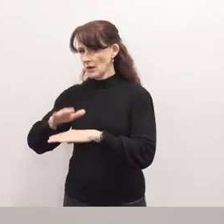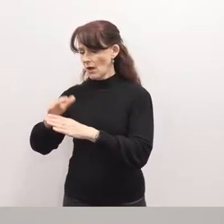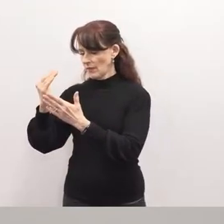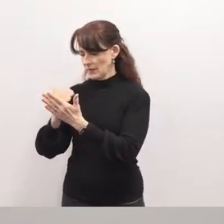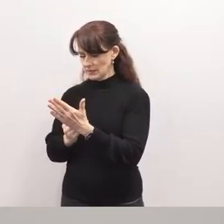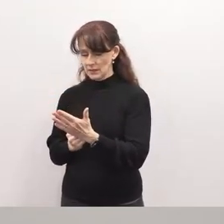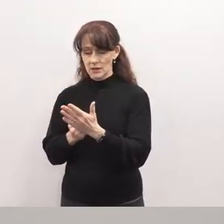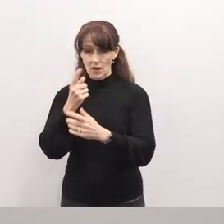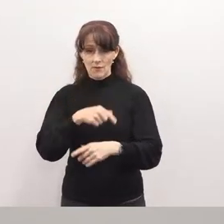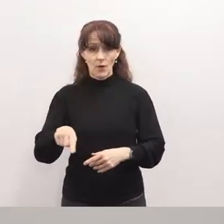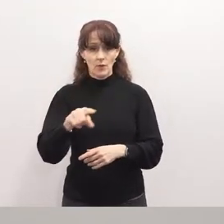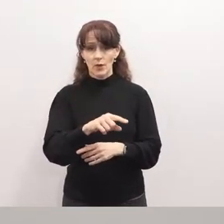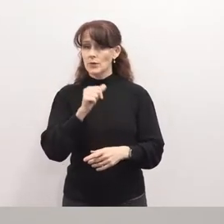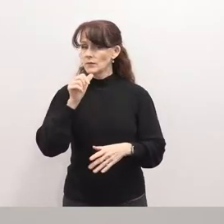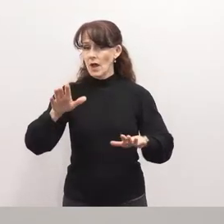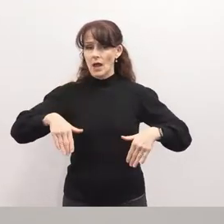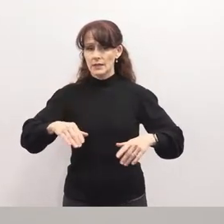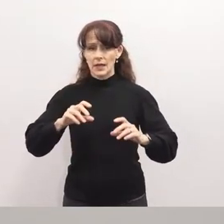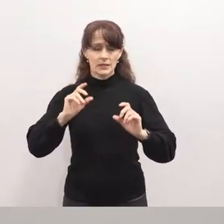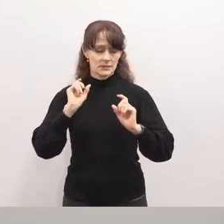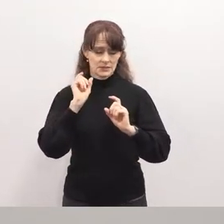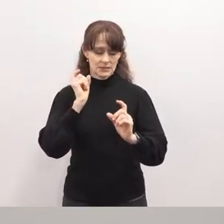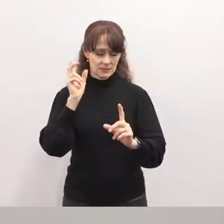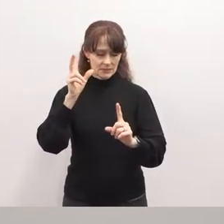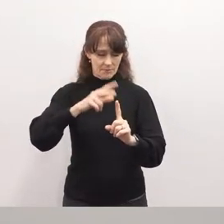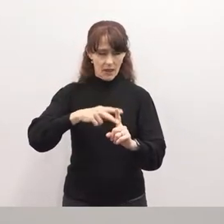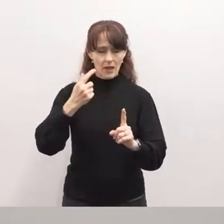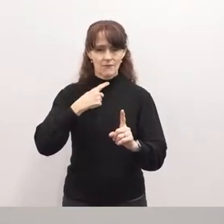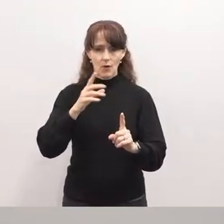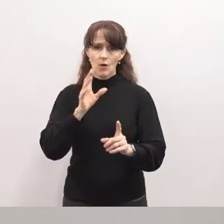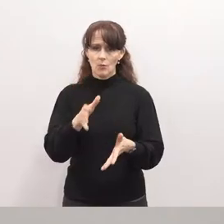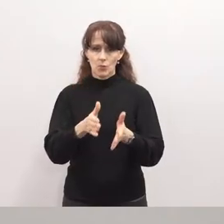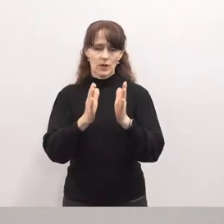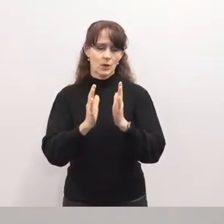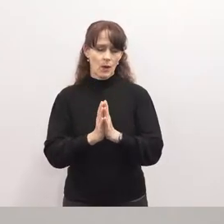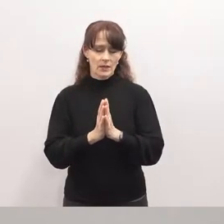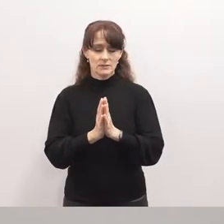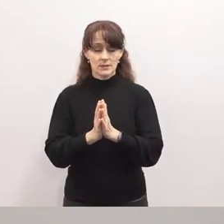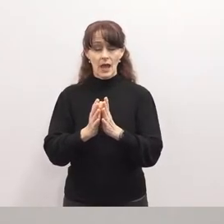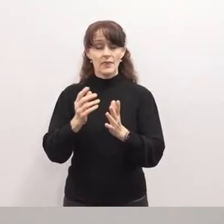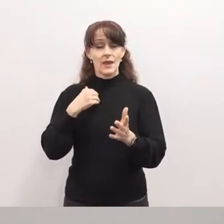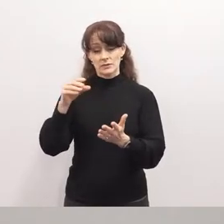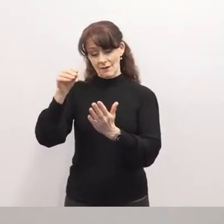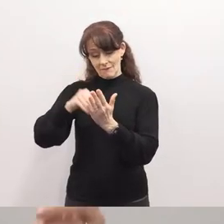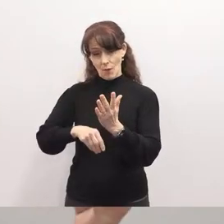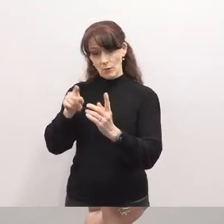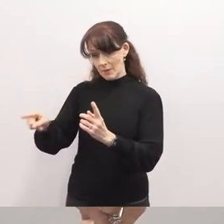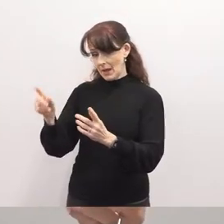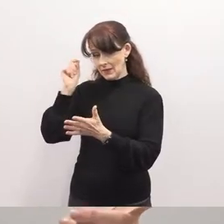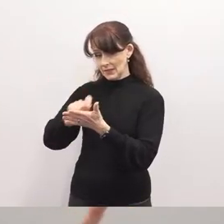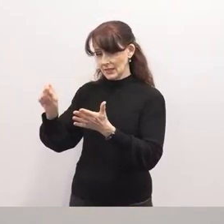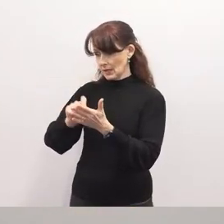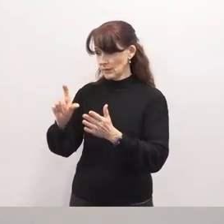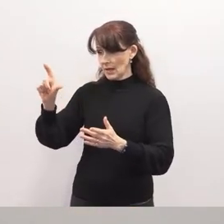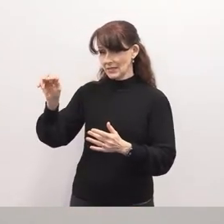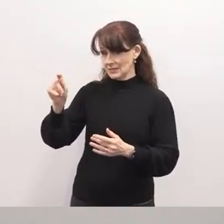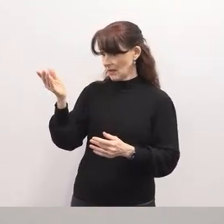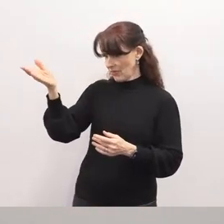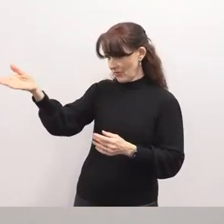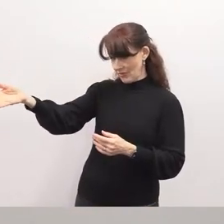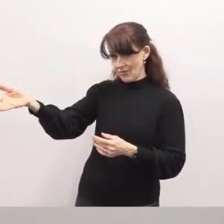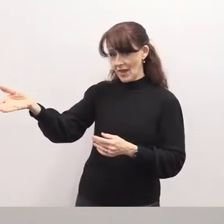not already submitted a request, we have provided forms here by where the board secretary is sitting. And that's Letitia over there, our